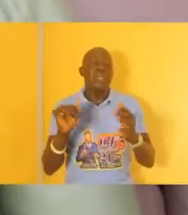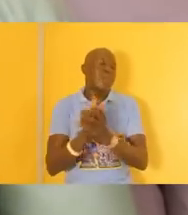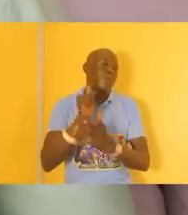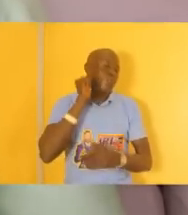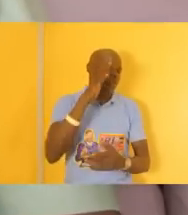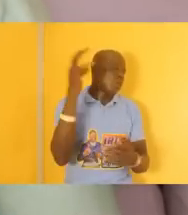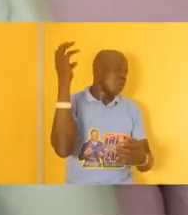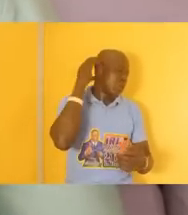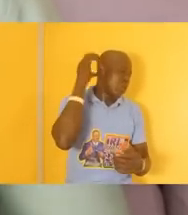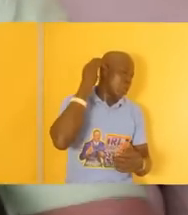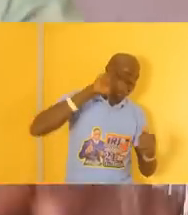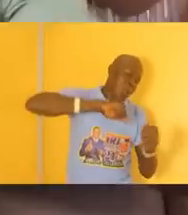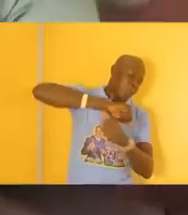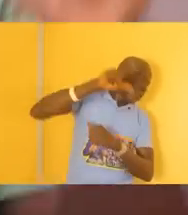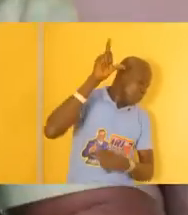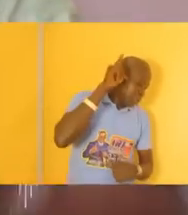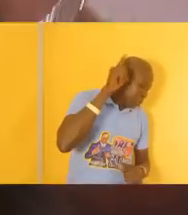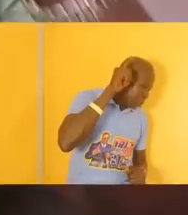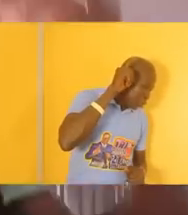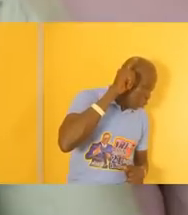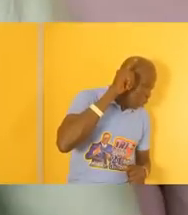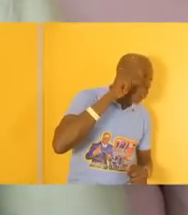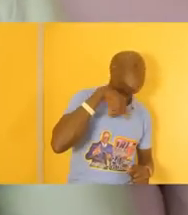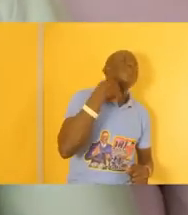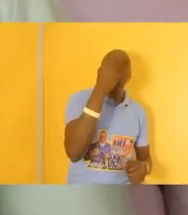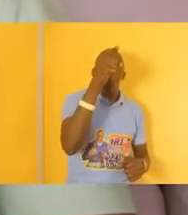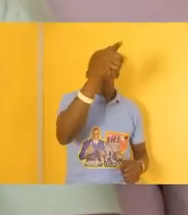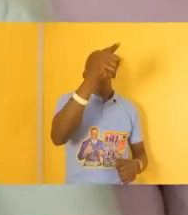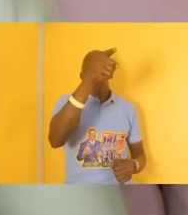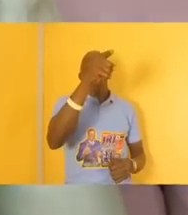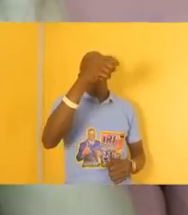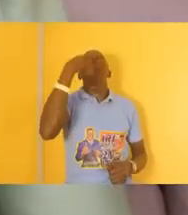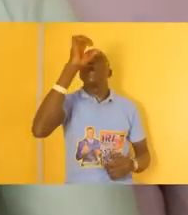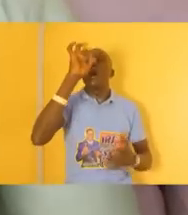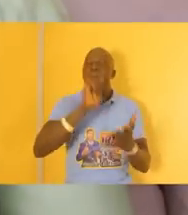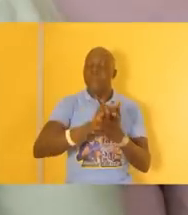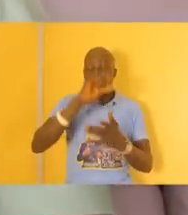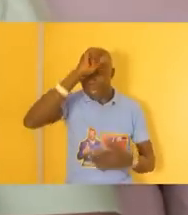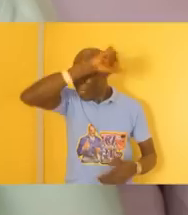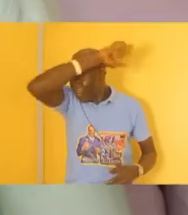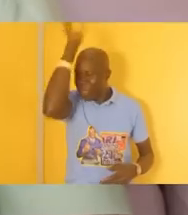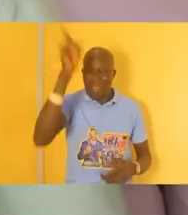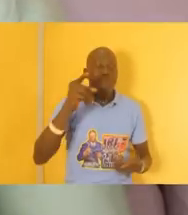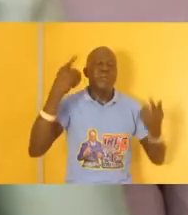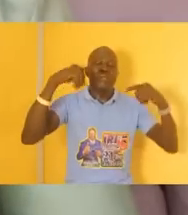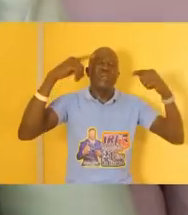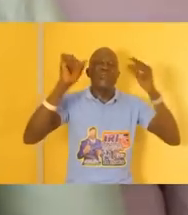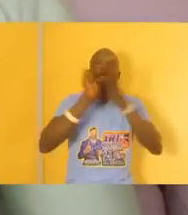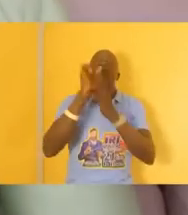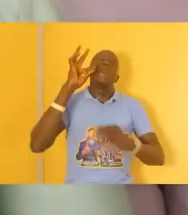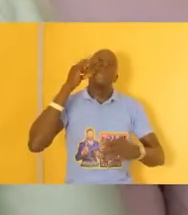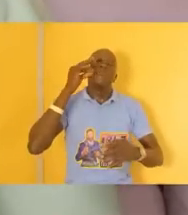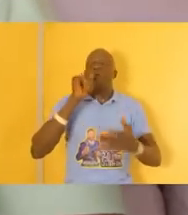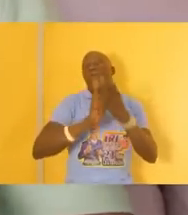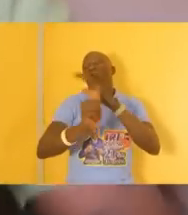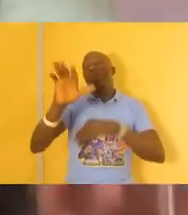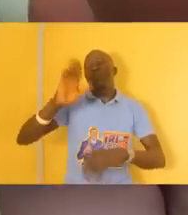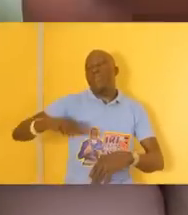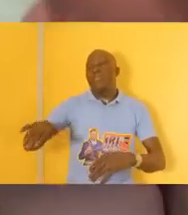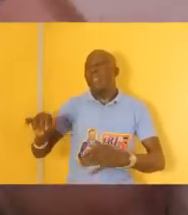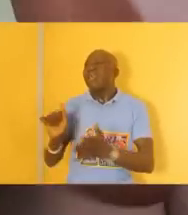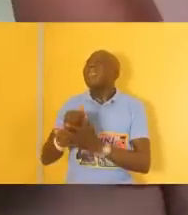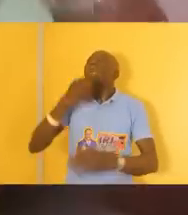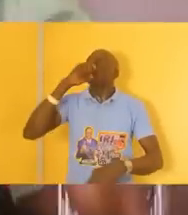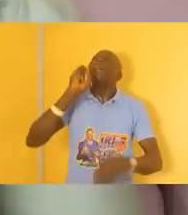Now she will sell the house because of it. And they didn't have a child. And she sold the house. Gave the money to her